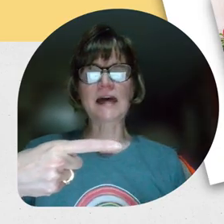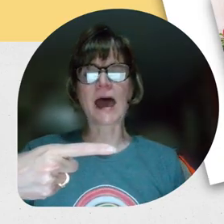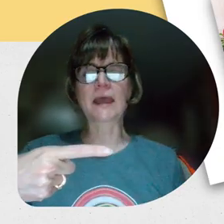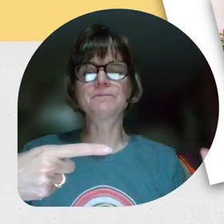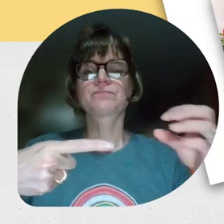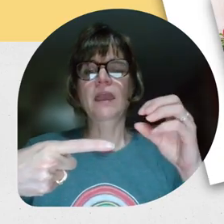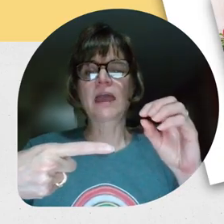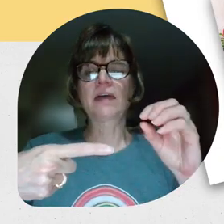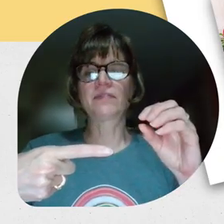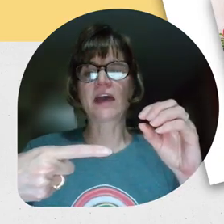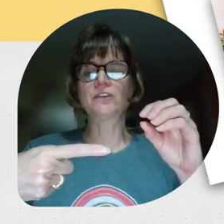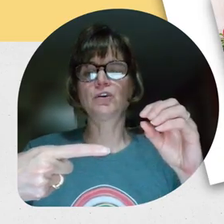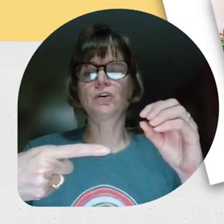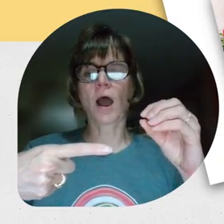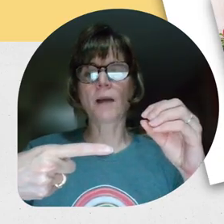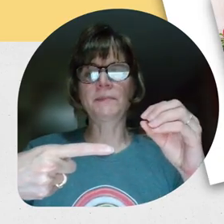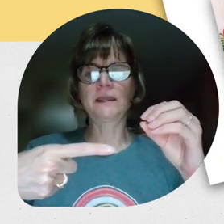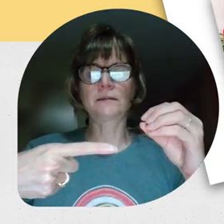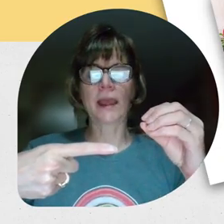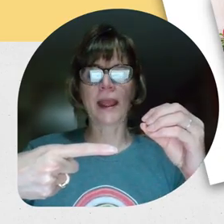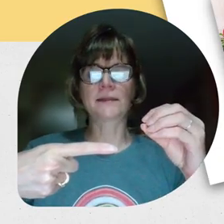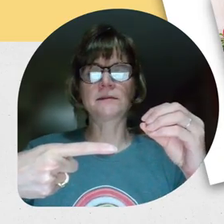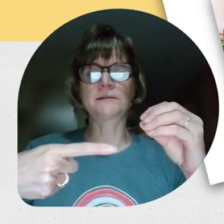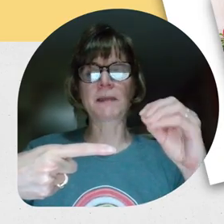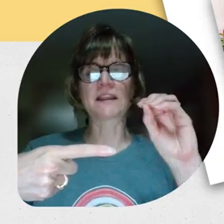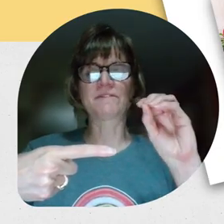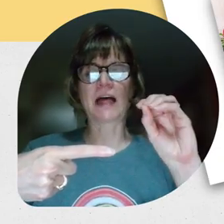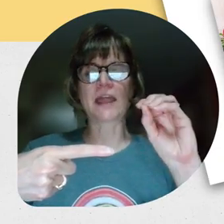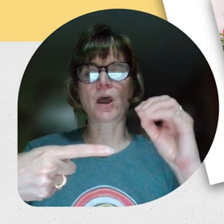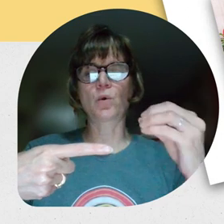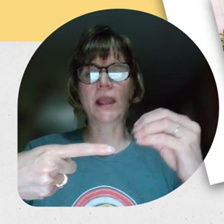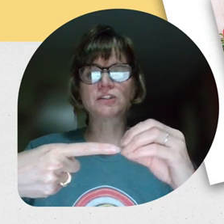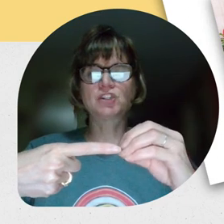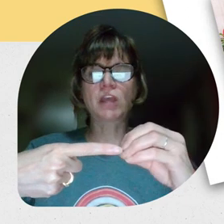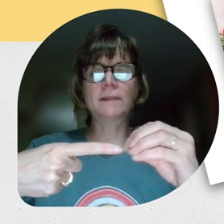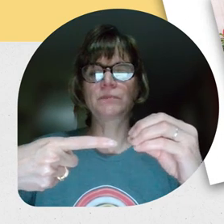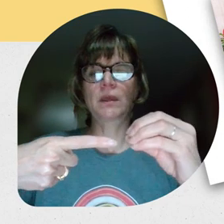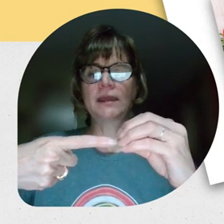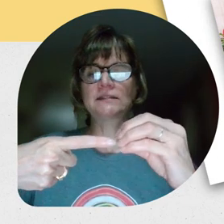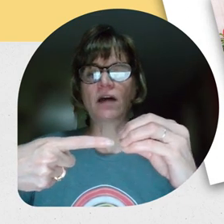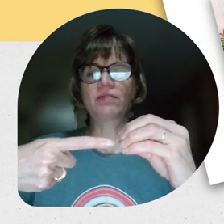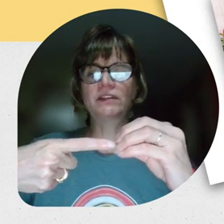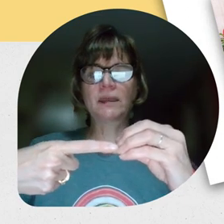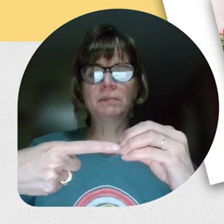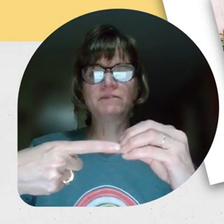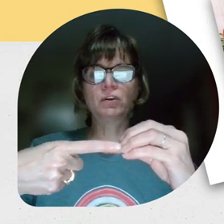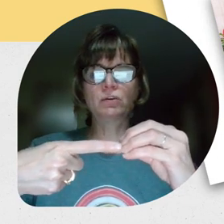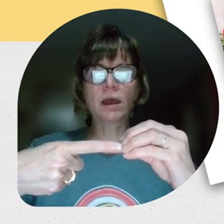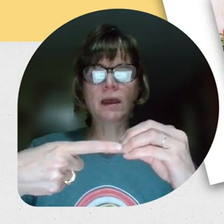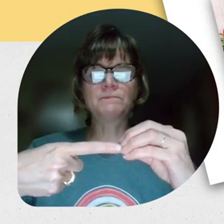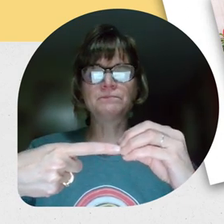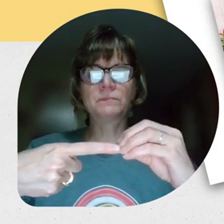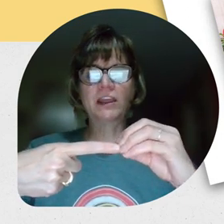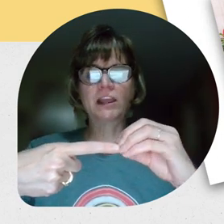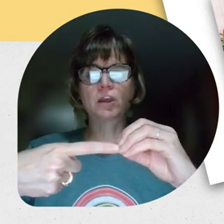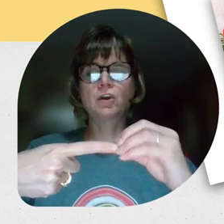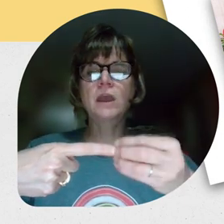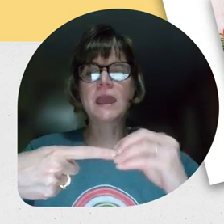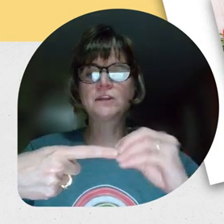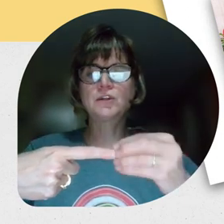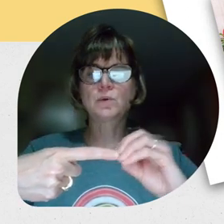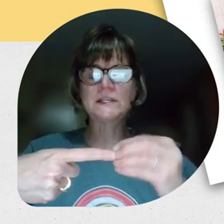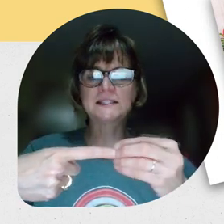its side, and then your dominant hand is making a flat O hand shape. It's on the tip of your